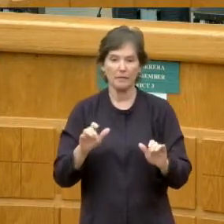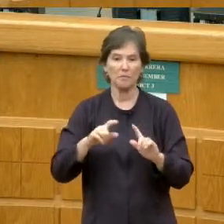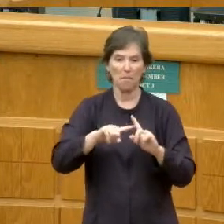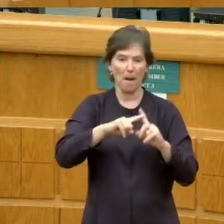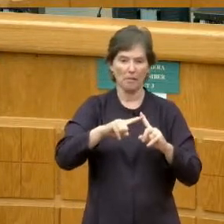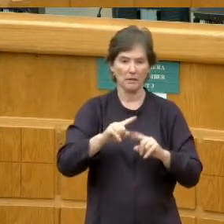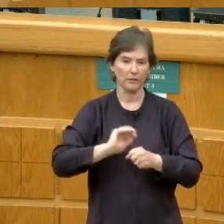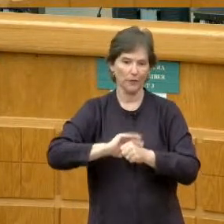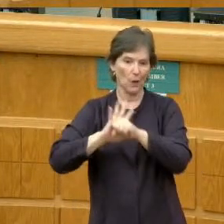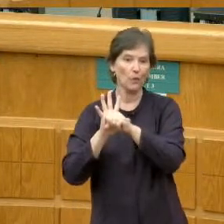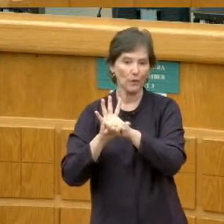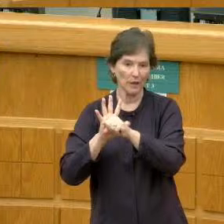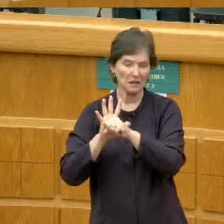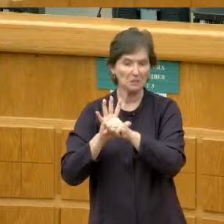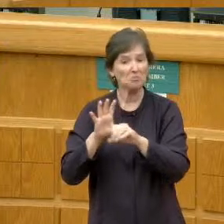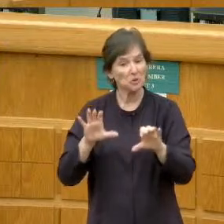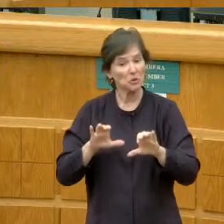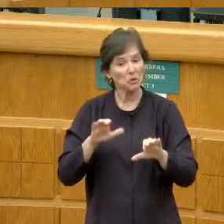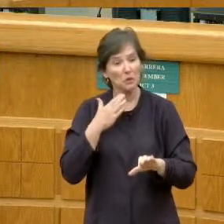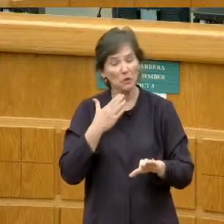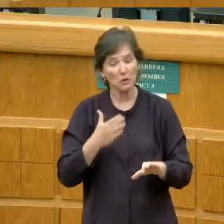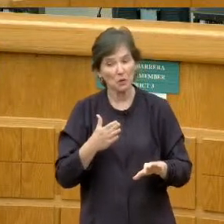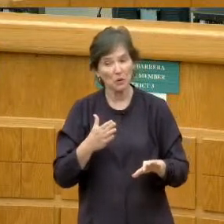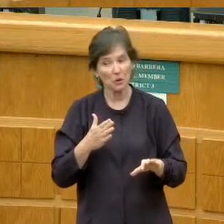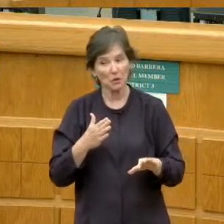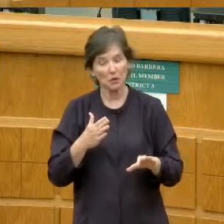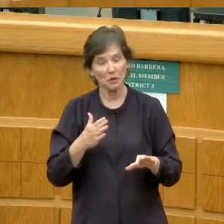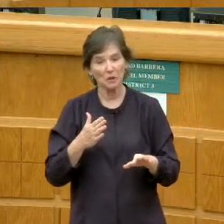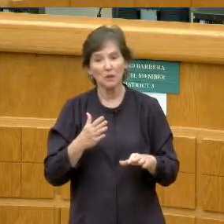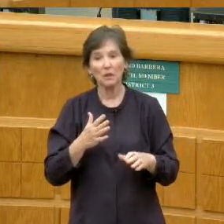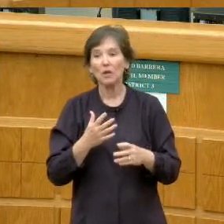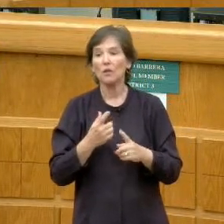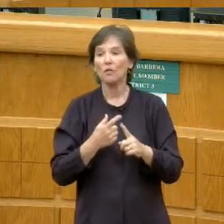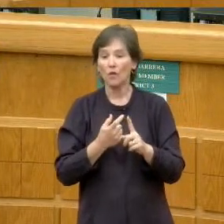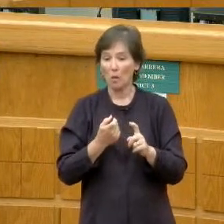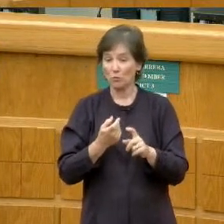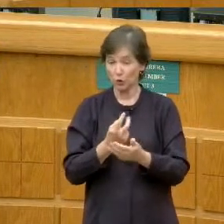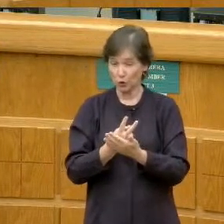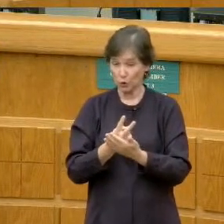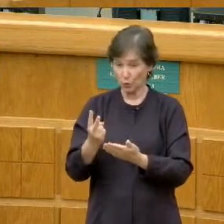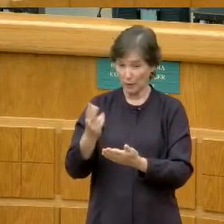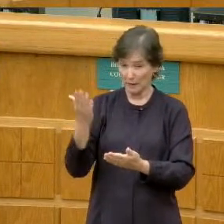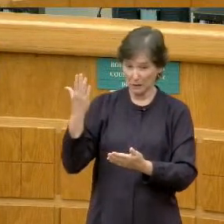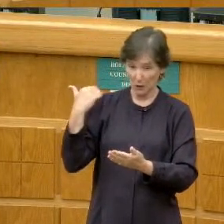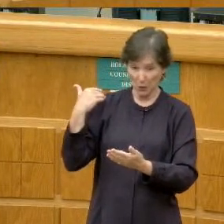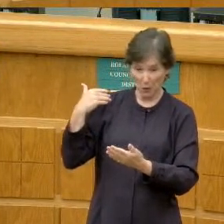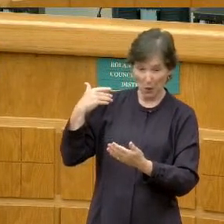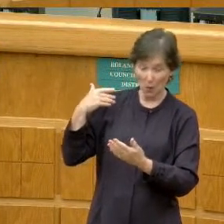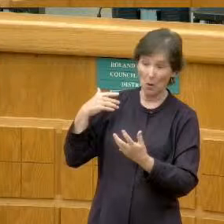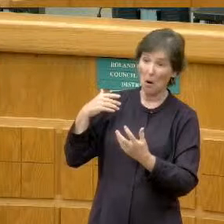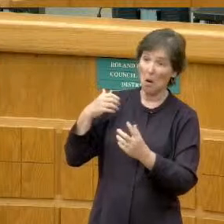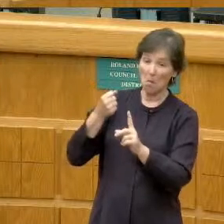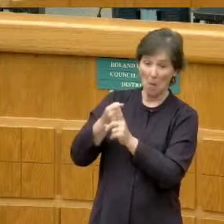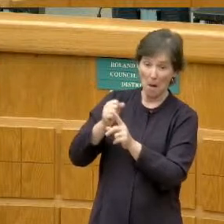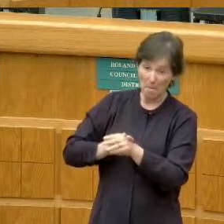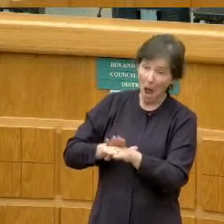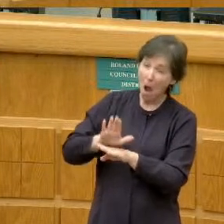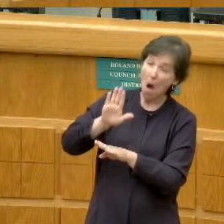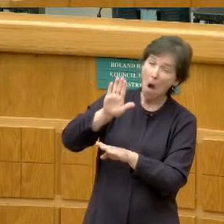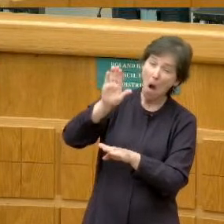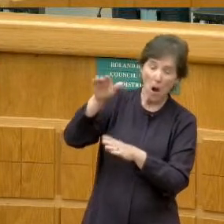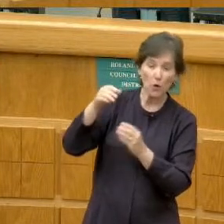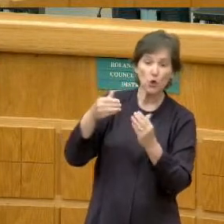days progress. That big number from about 2 weeks ago, those persons are beginning to recover past the 14-day period.